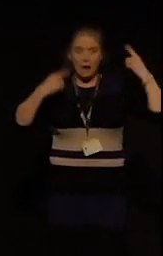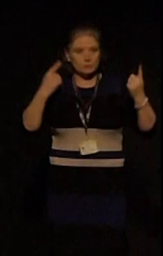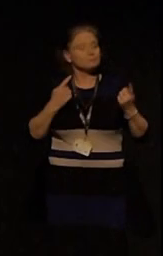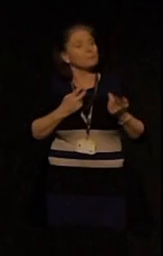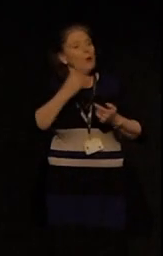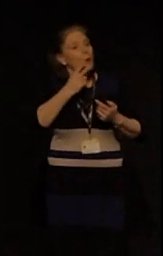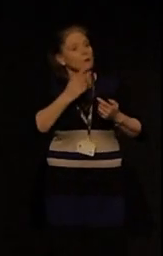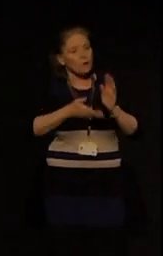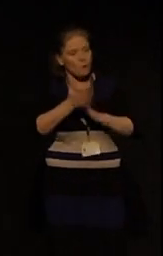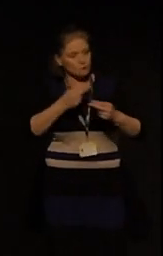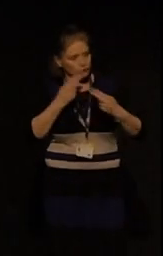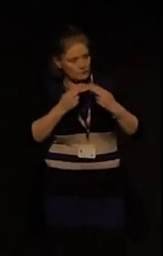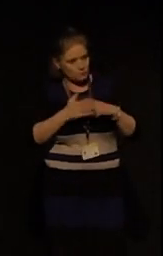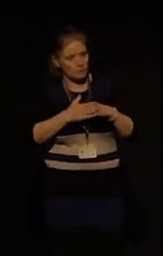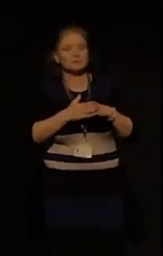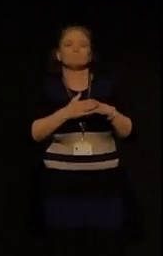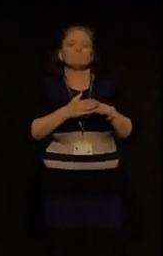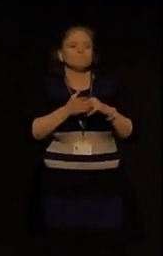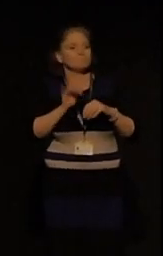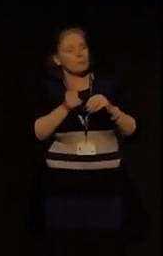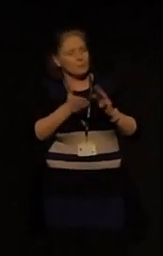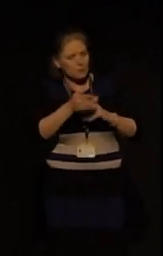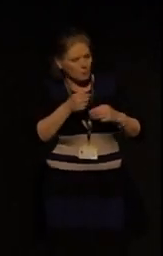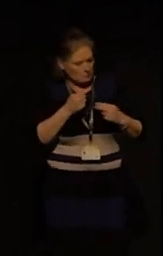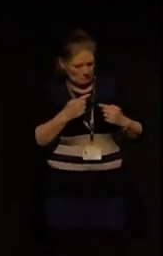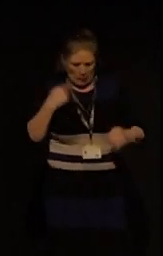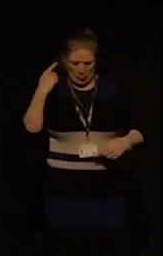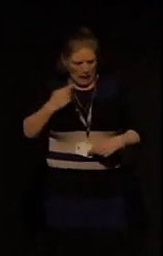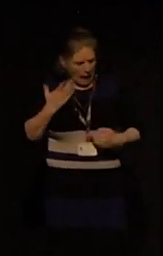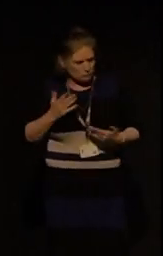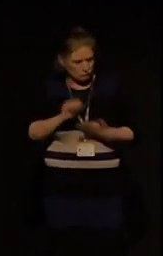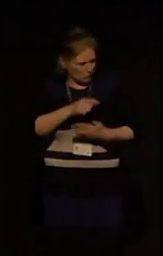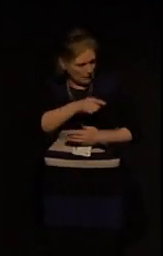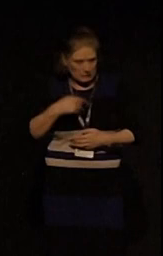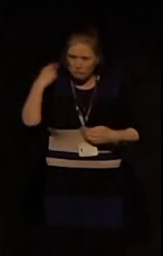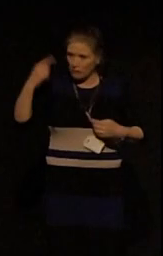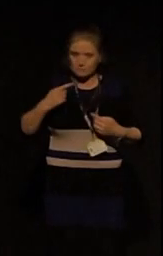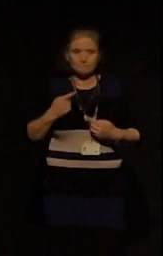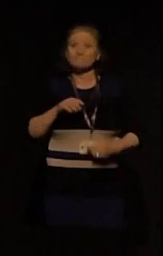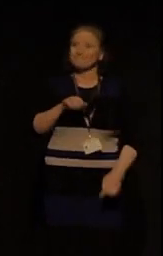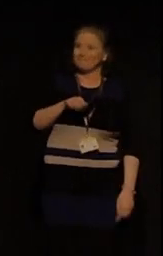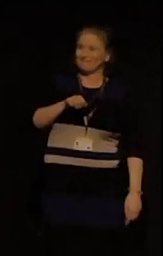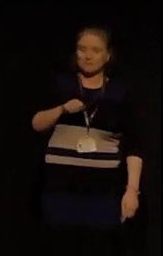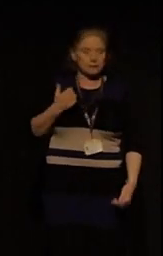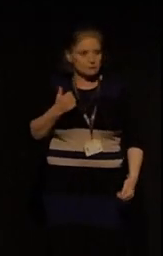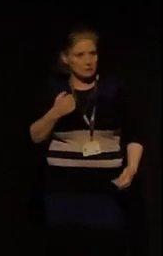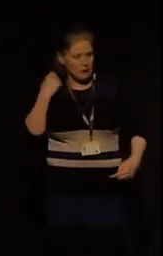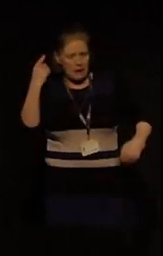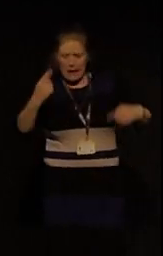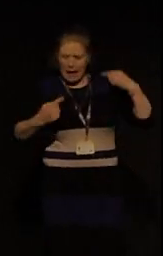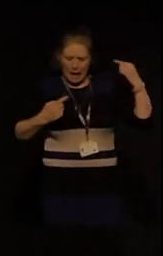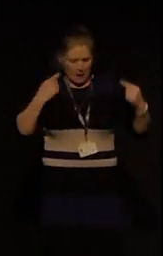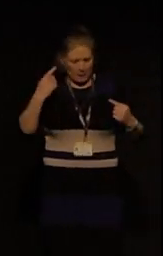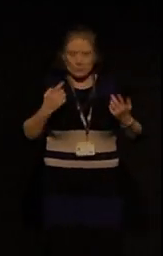go to a restaurant, look over at your wife and say, "It's really loud in here, isn't it, dear?" And she'll say, "Yes, it is." Okay.